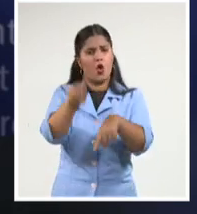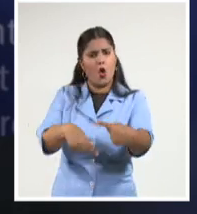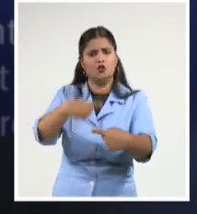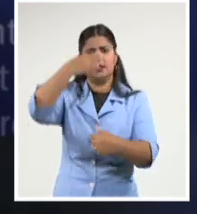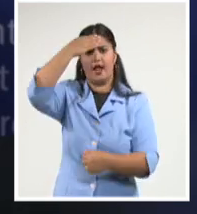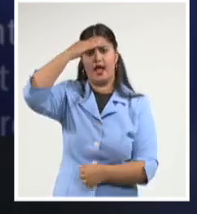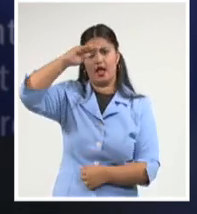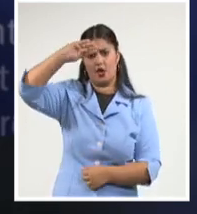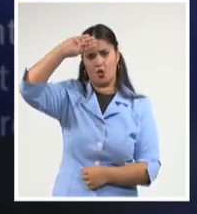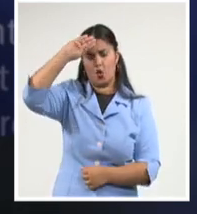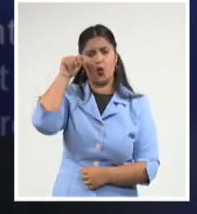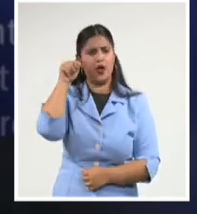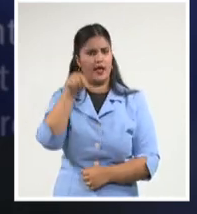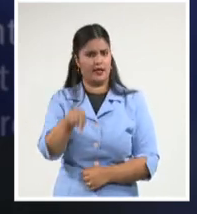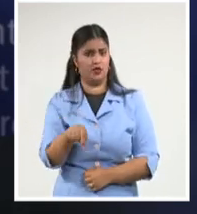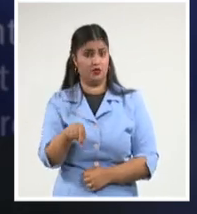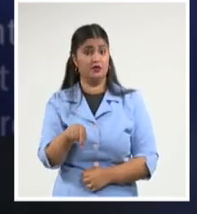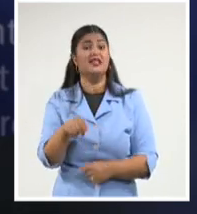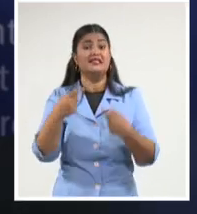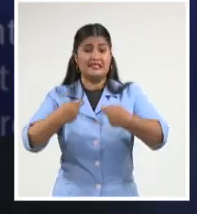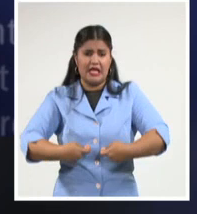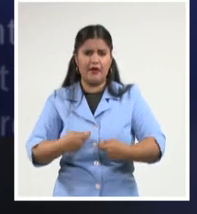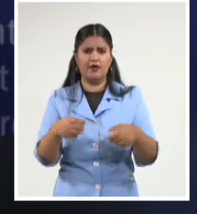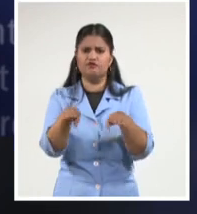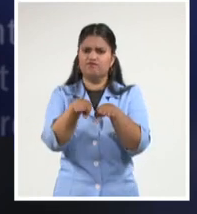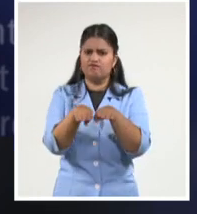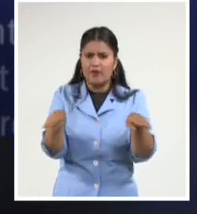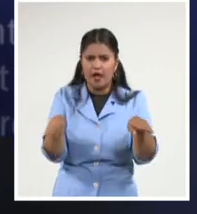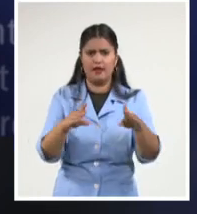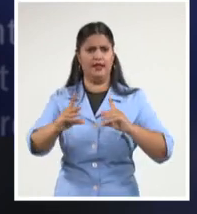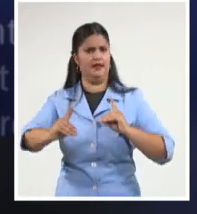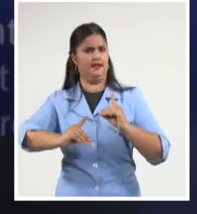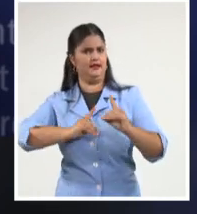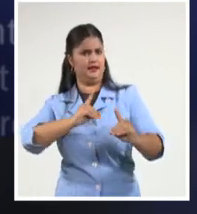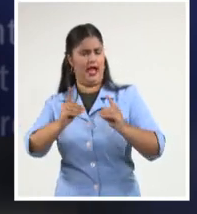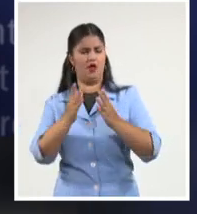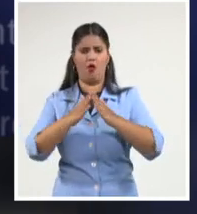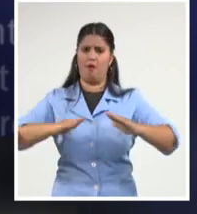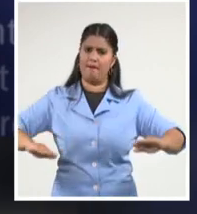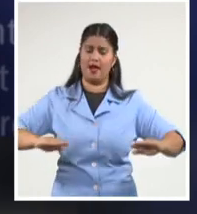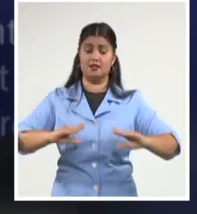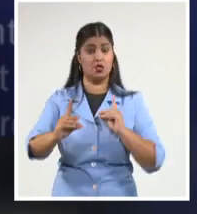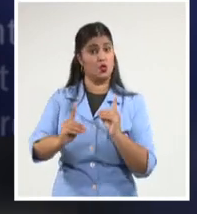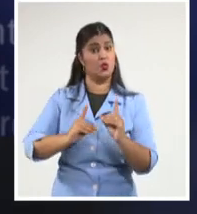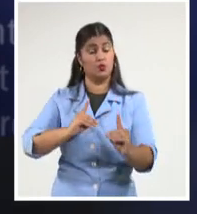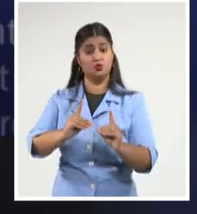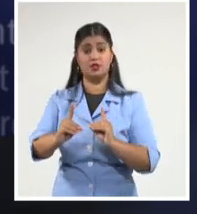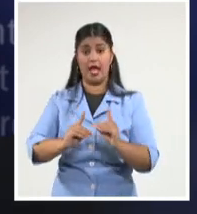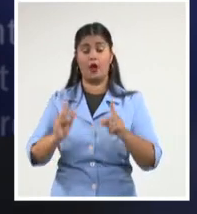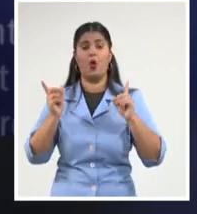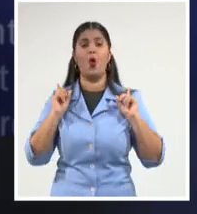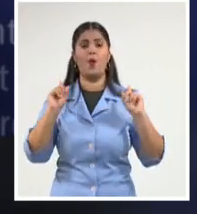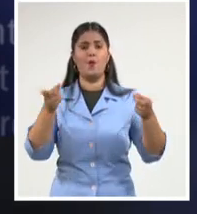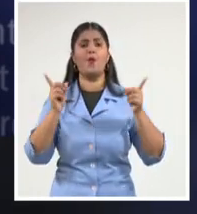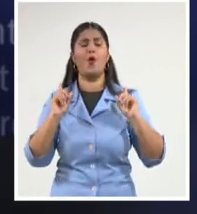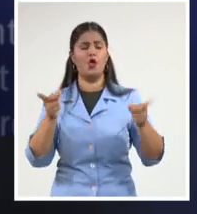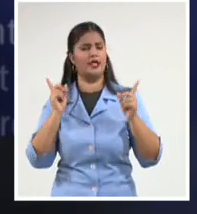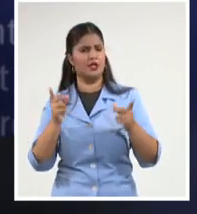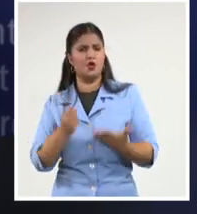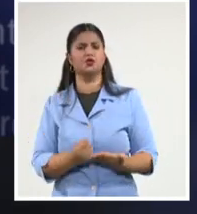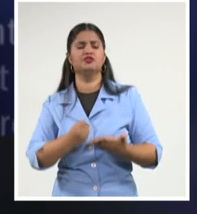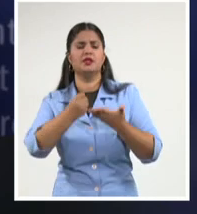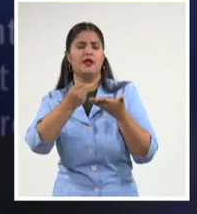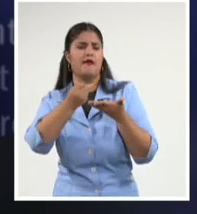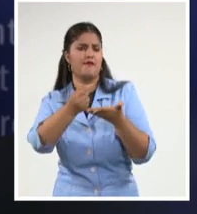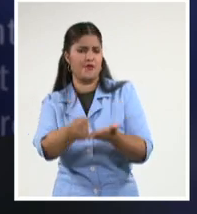parity and mutual respect, on a political dialogue, and promotes cooperation, solidarity, and